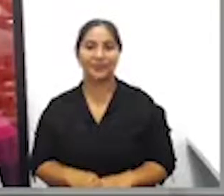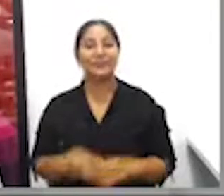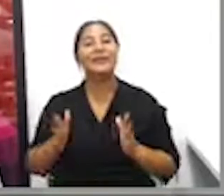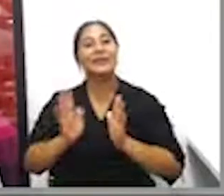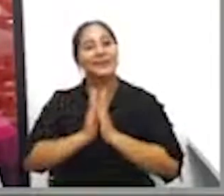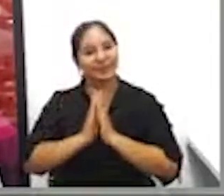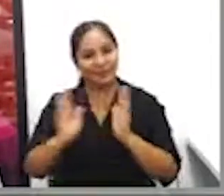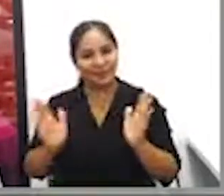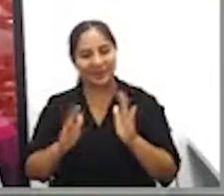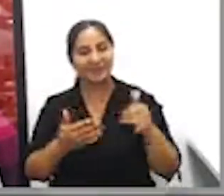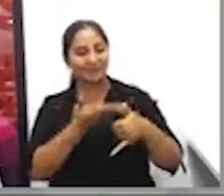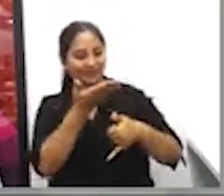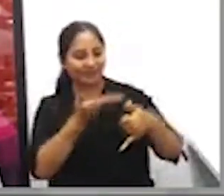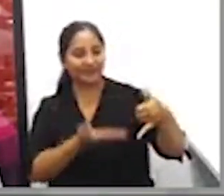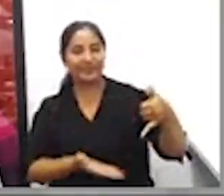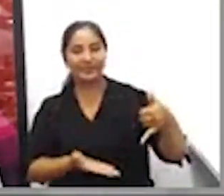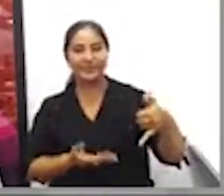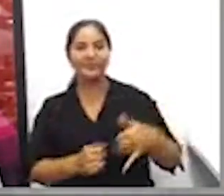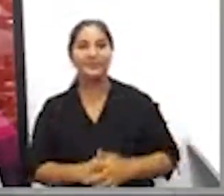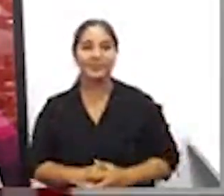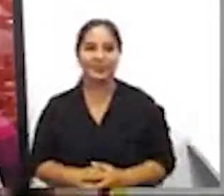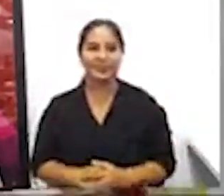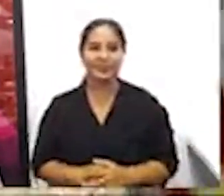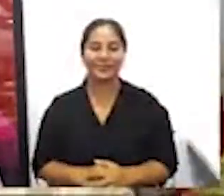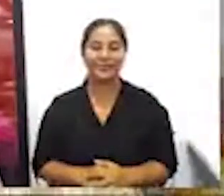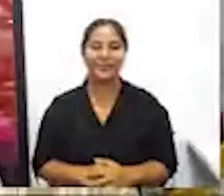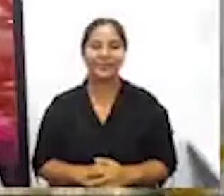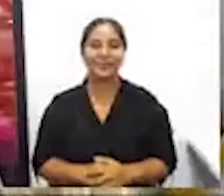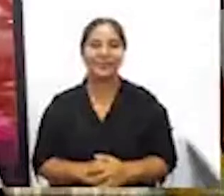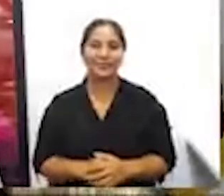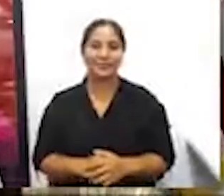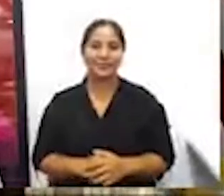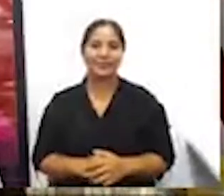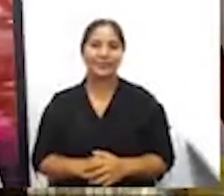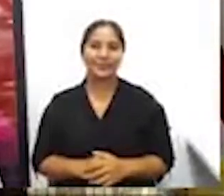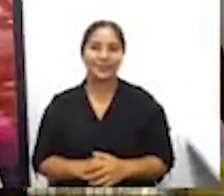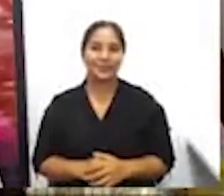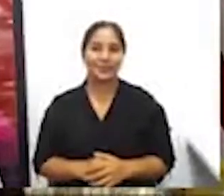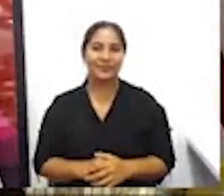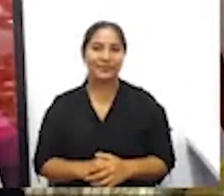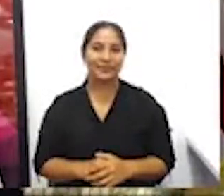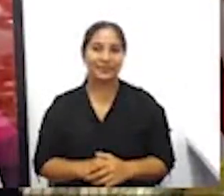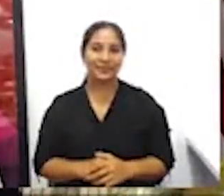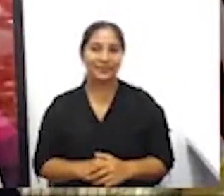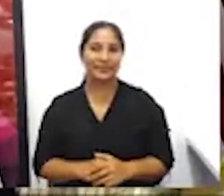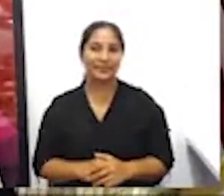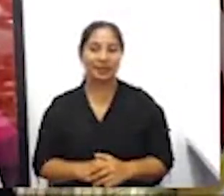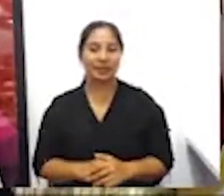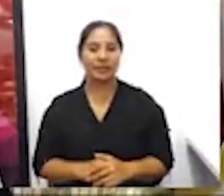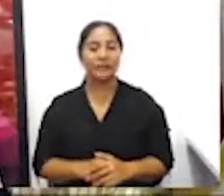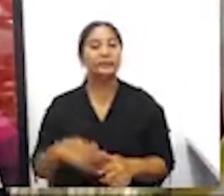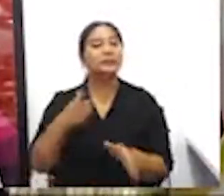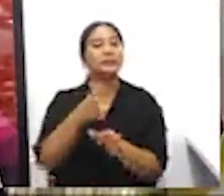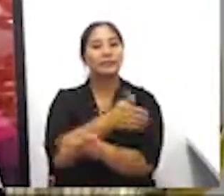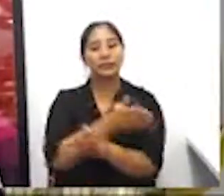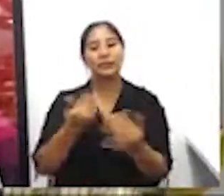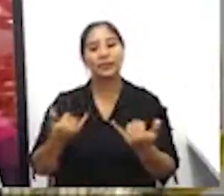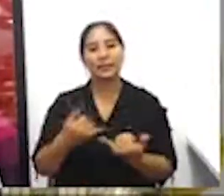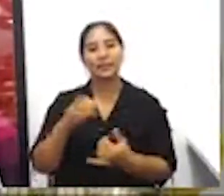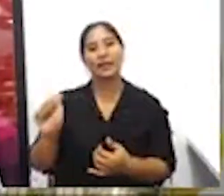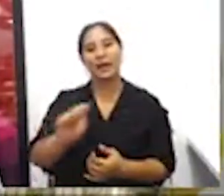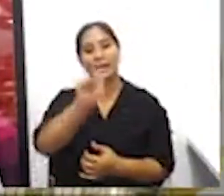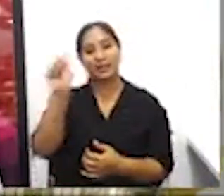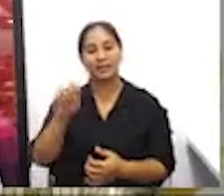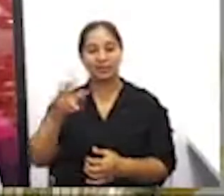Thank you. And we know that the United States also give a lot of opportunity to the youth exchange program, as